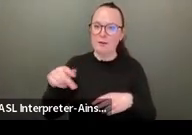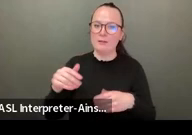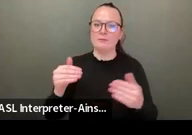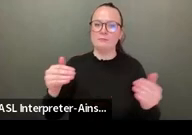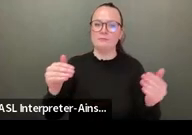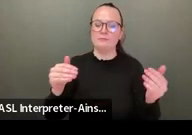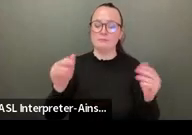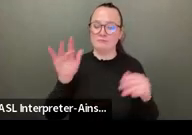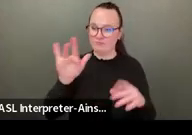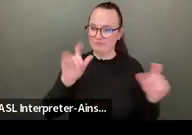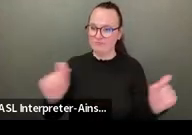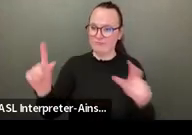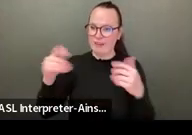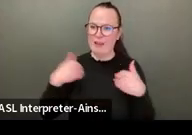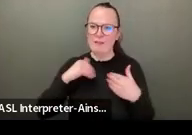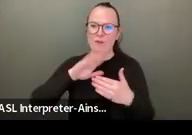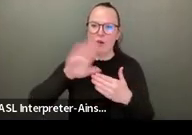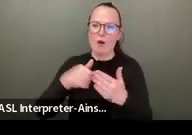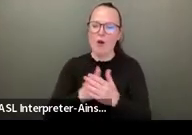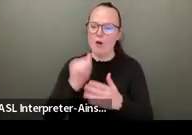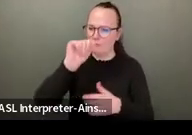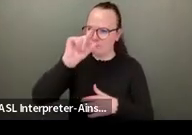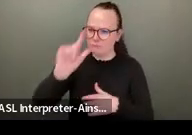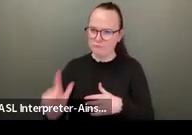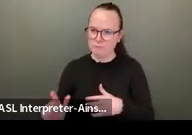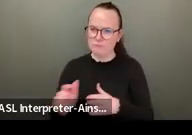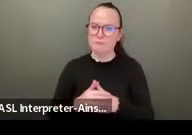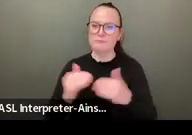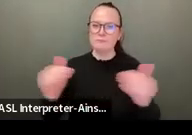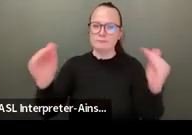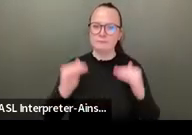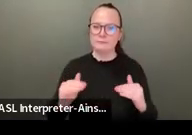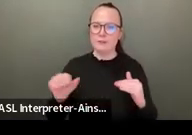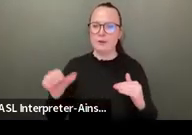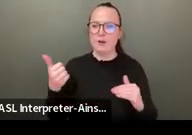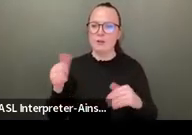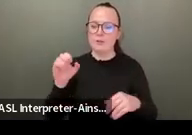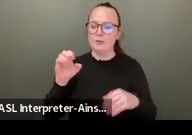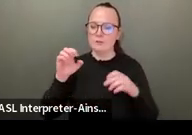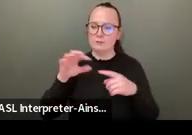them, and then other special ed resources.